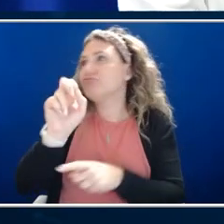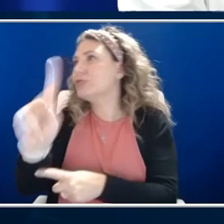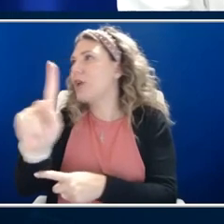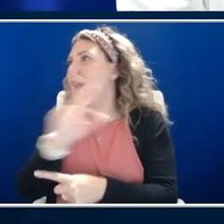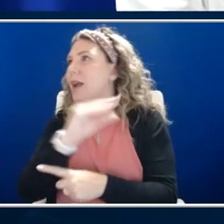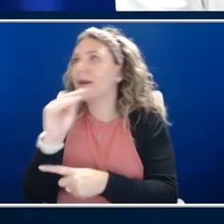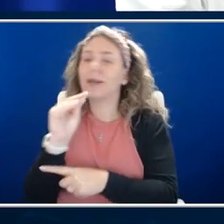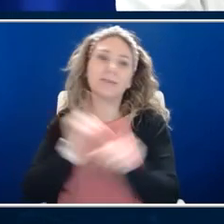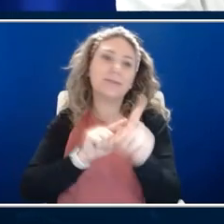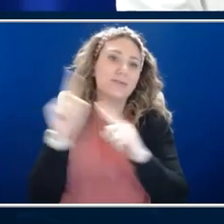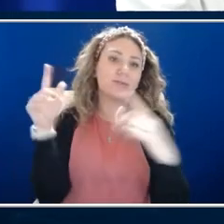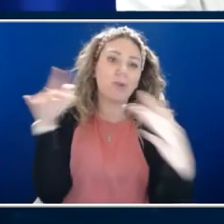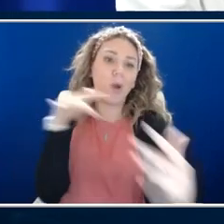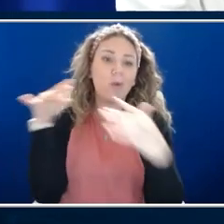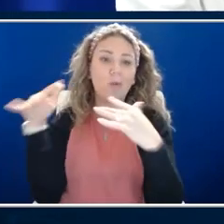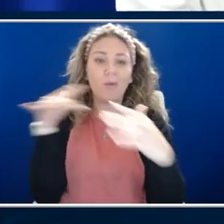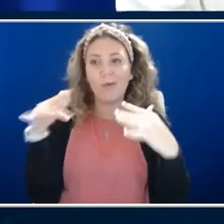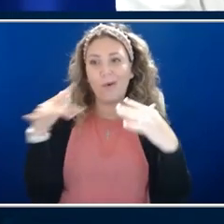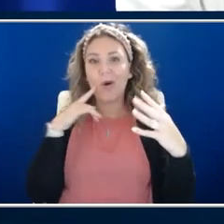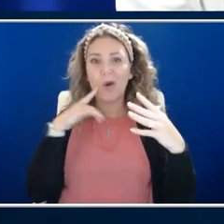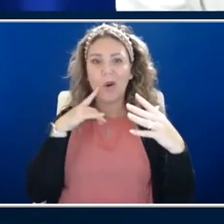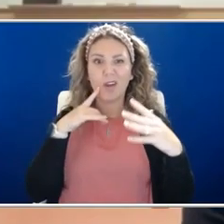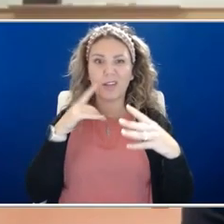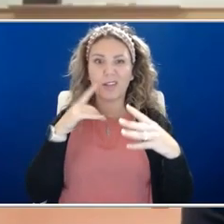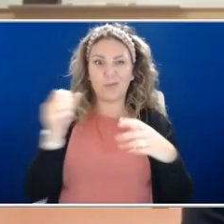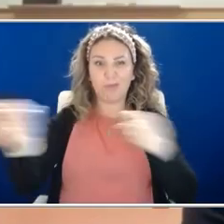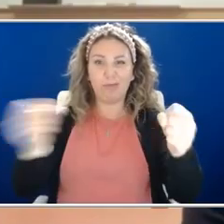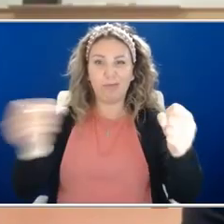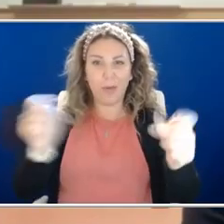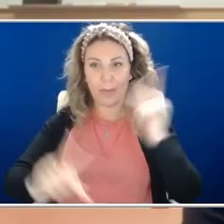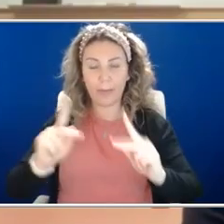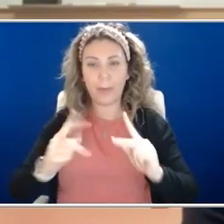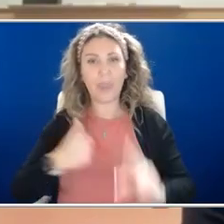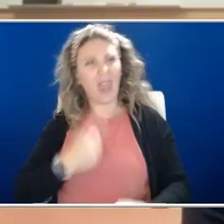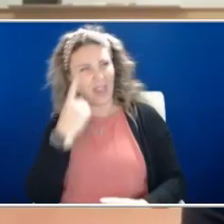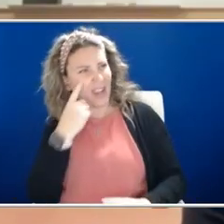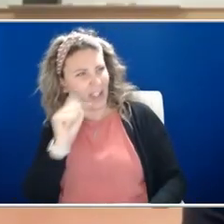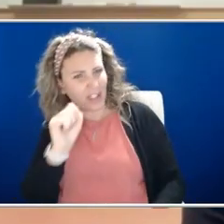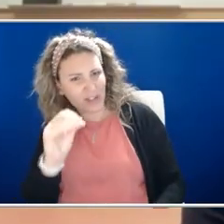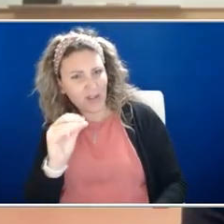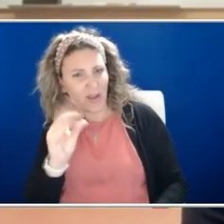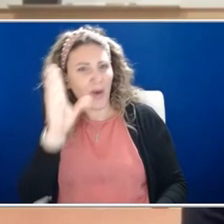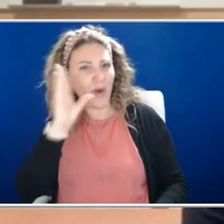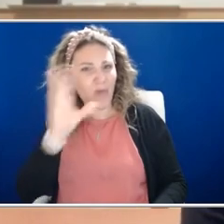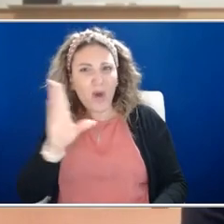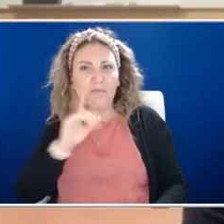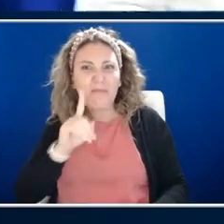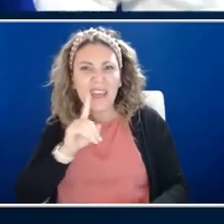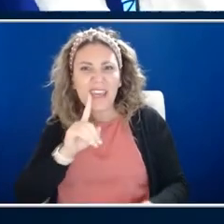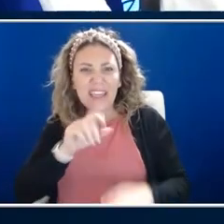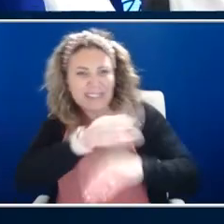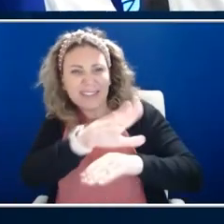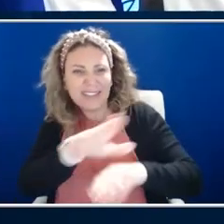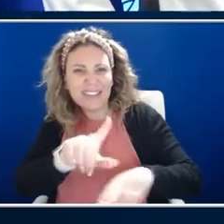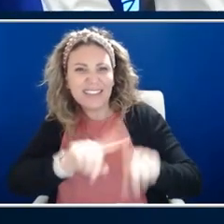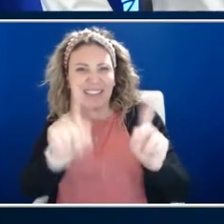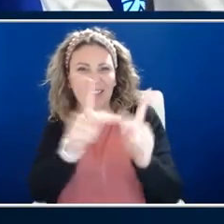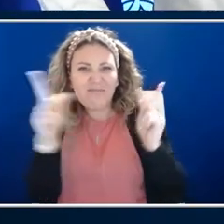happening? I think so. You think I'm going to get displaced? Wait a minute, Harper. That's the wrong